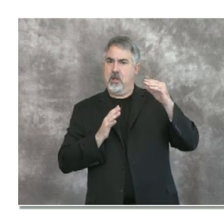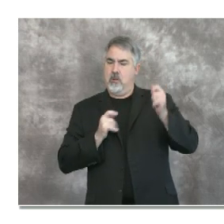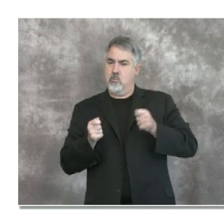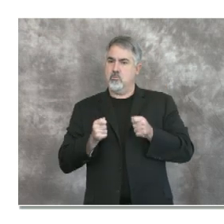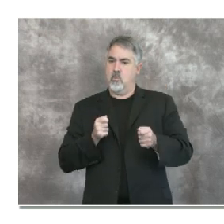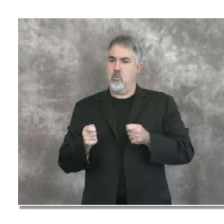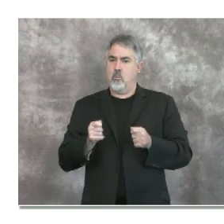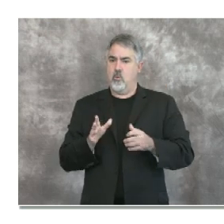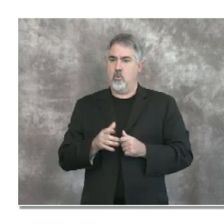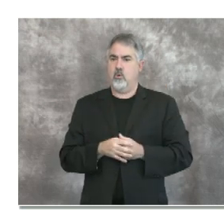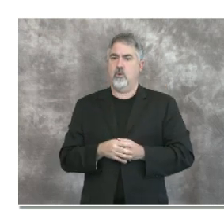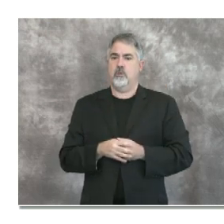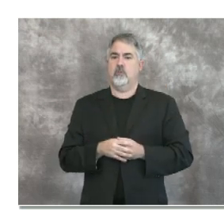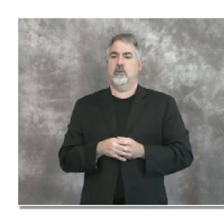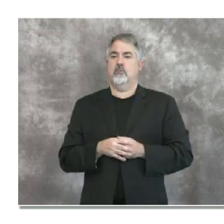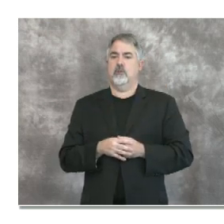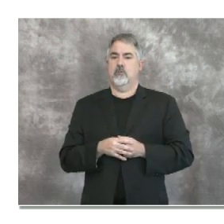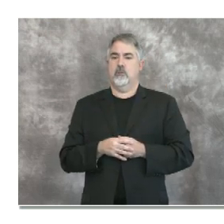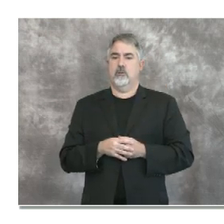I will